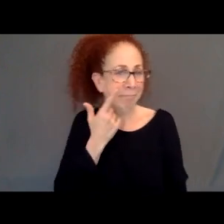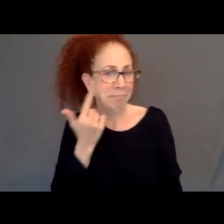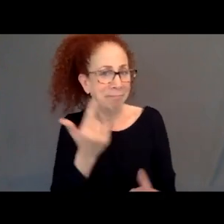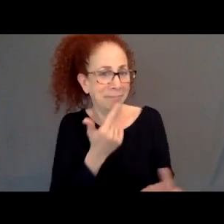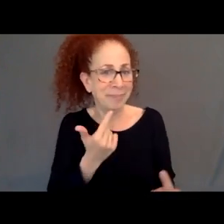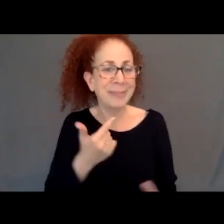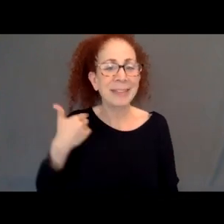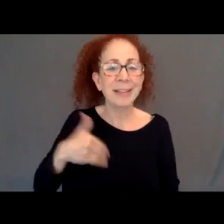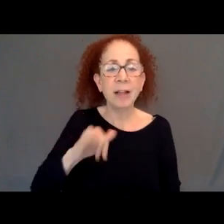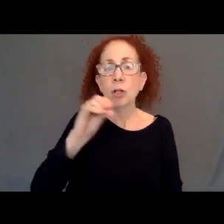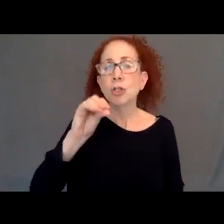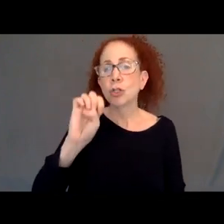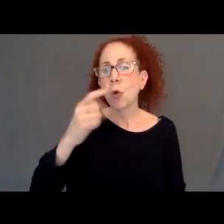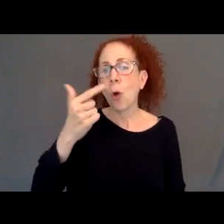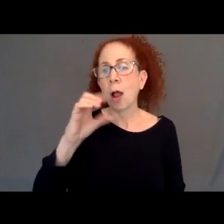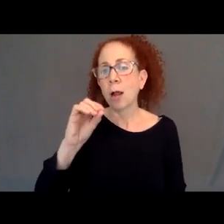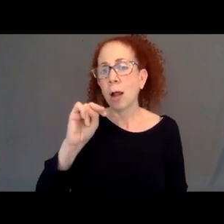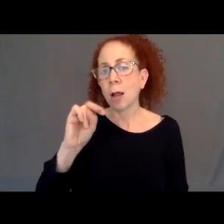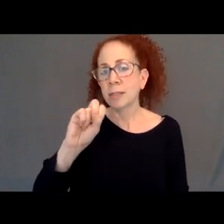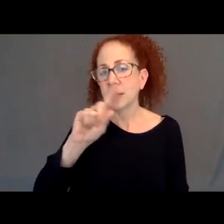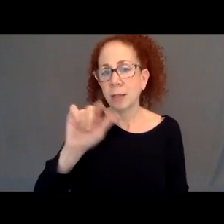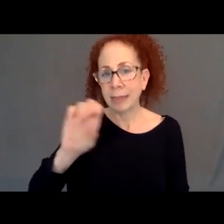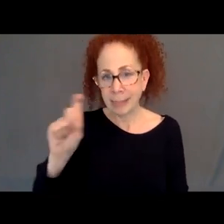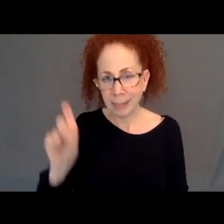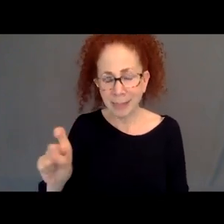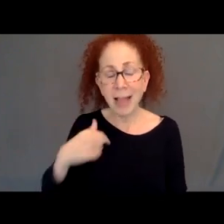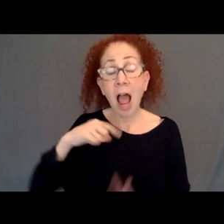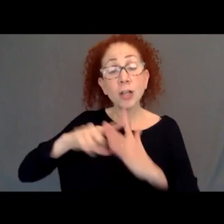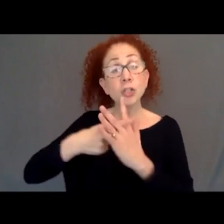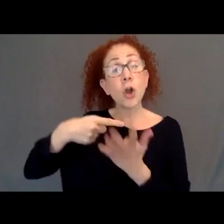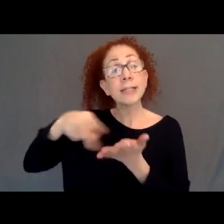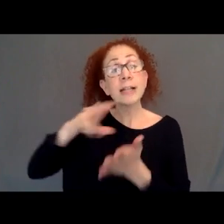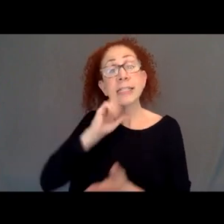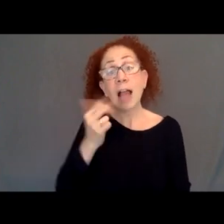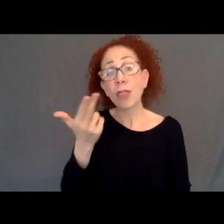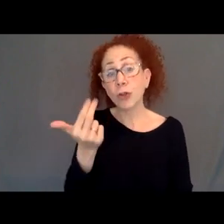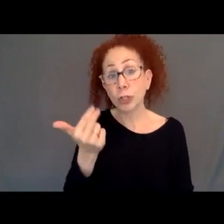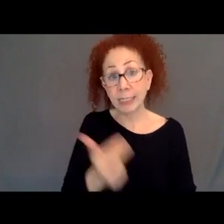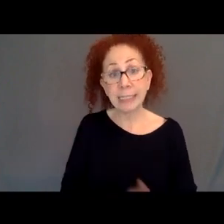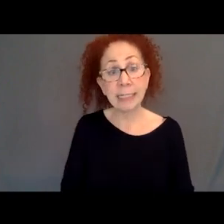So my name is Joe Gonzalez. I started dancing at 13.